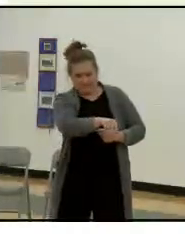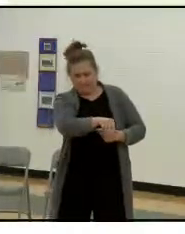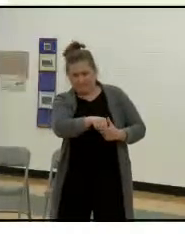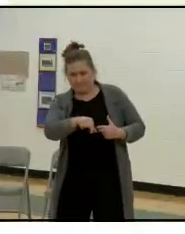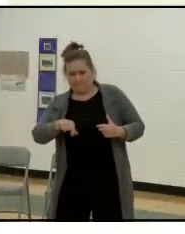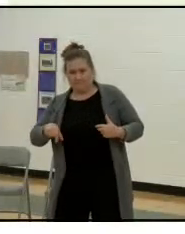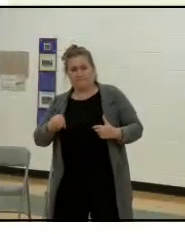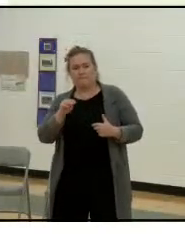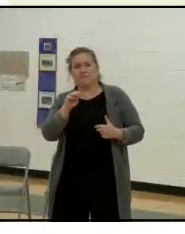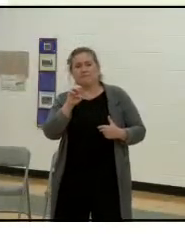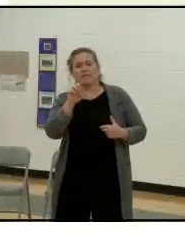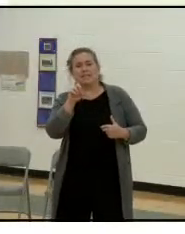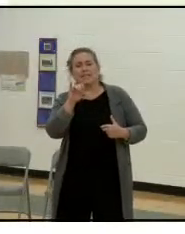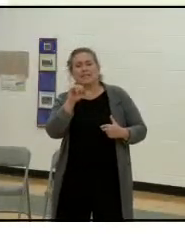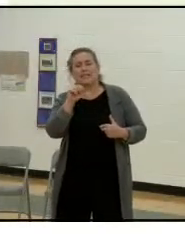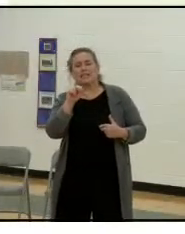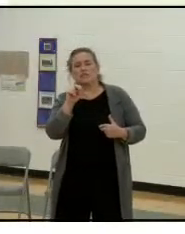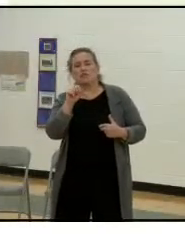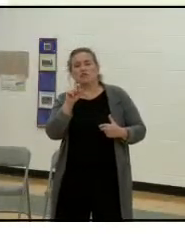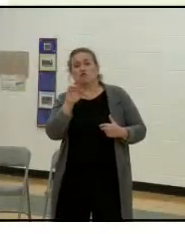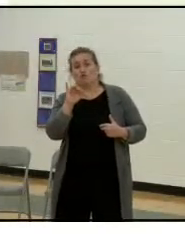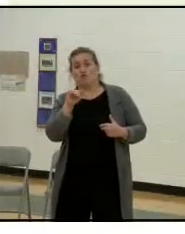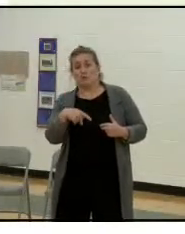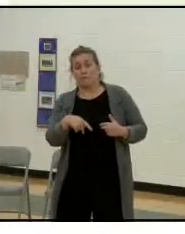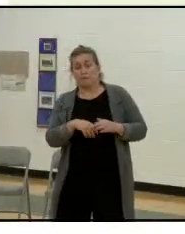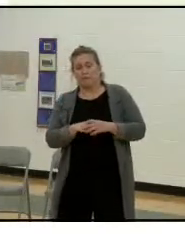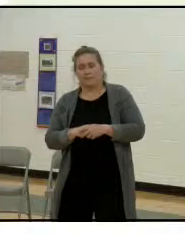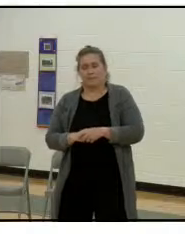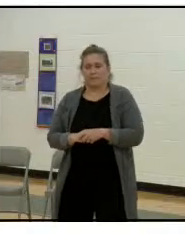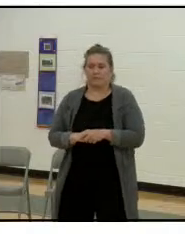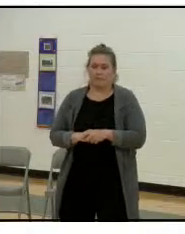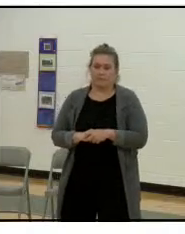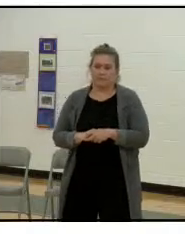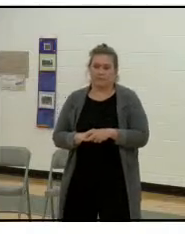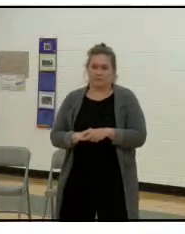these raised crosswalks for pedestrian safety, like I was discussing before.